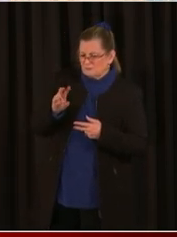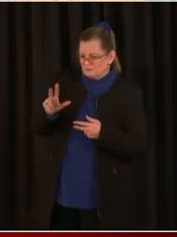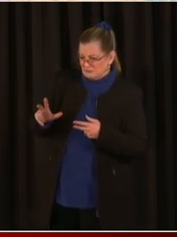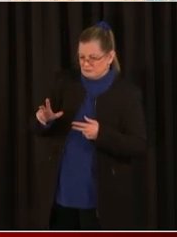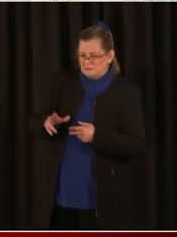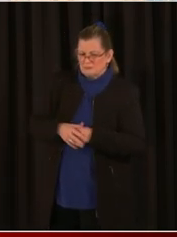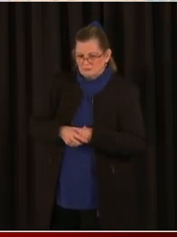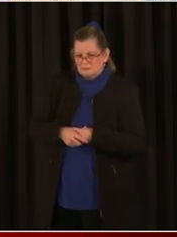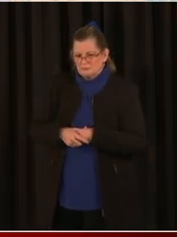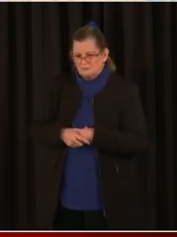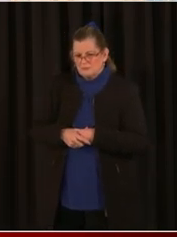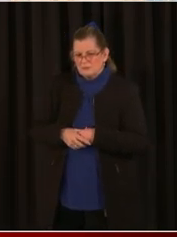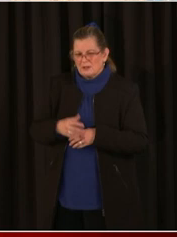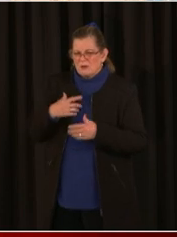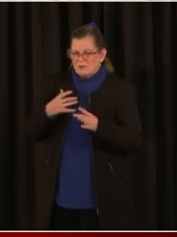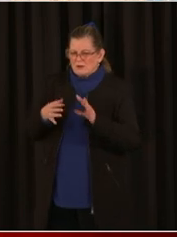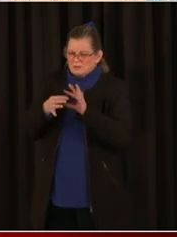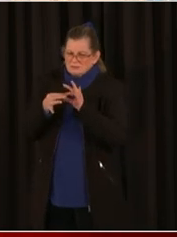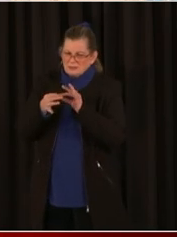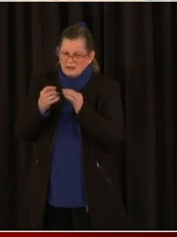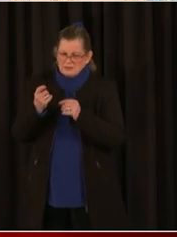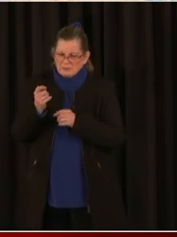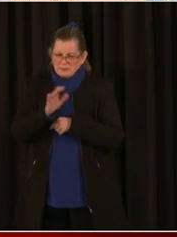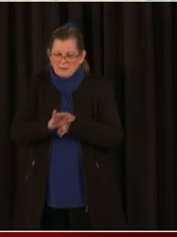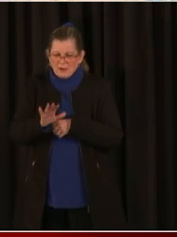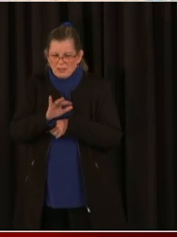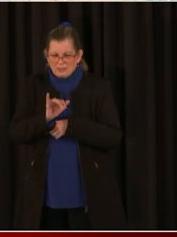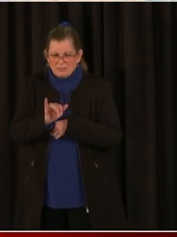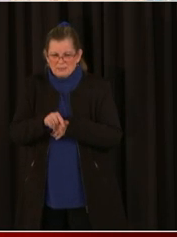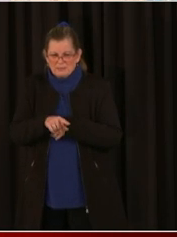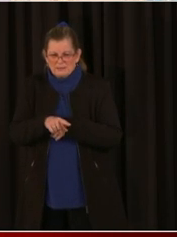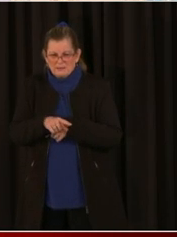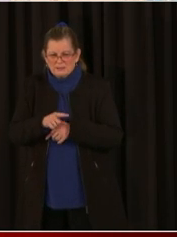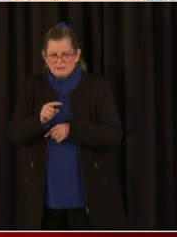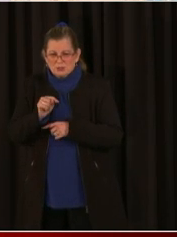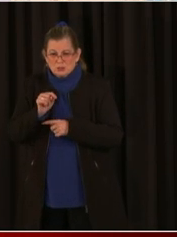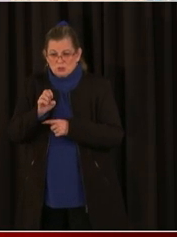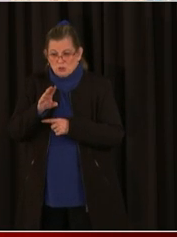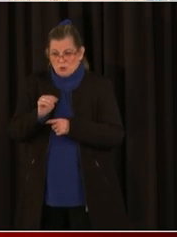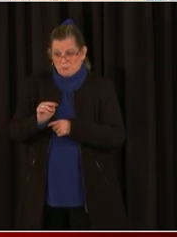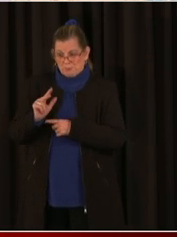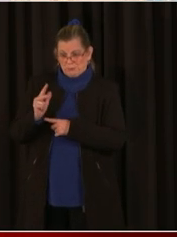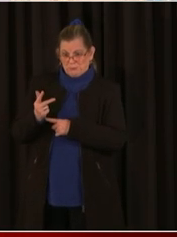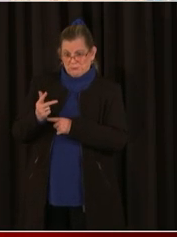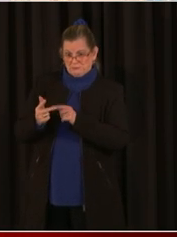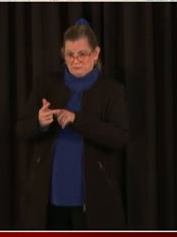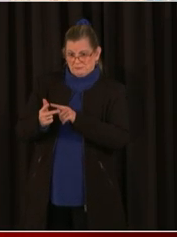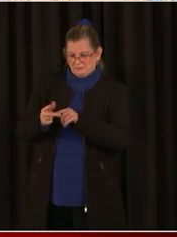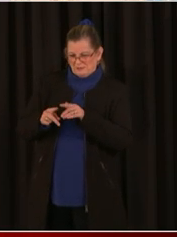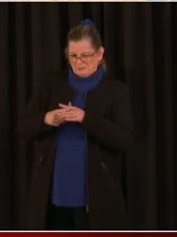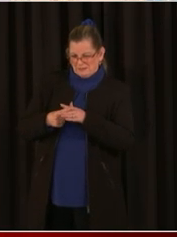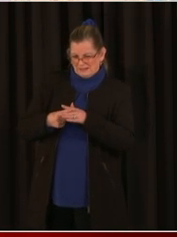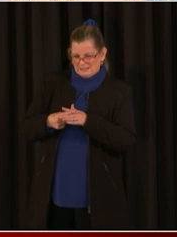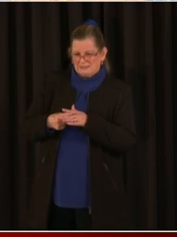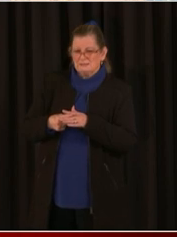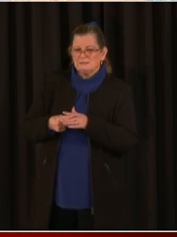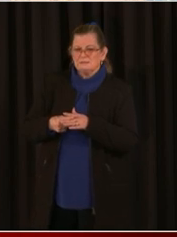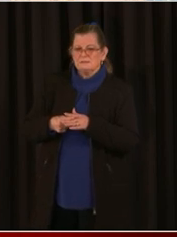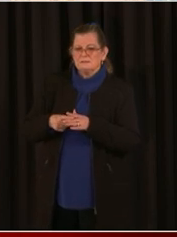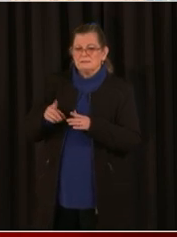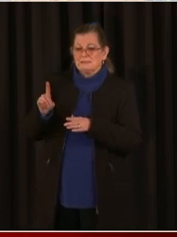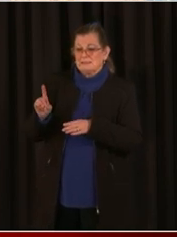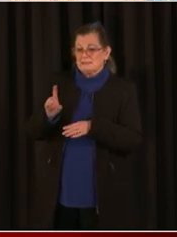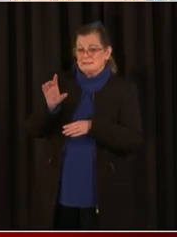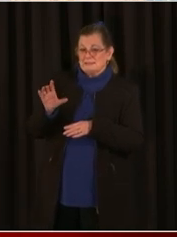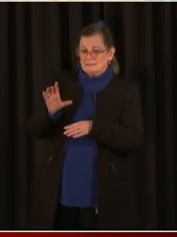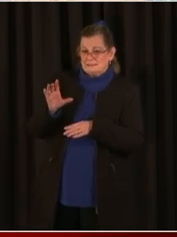202-397093. I wanted to say a little bit about Term 3, which begins in the